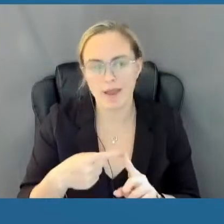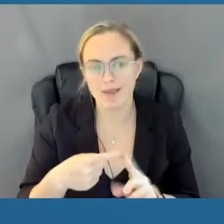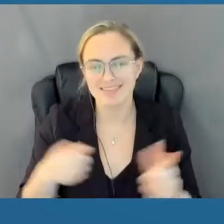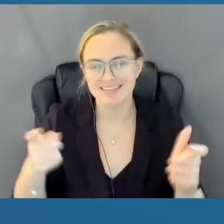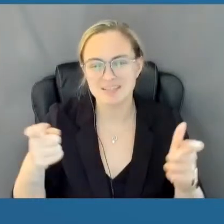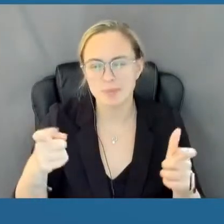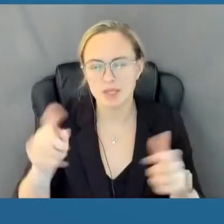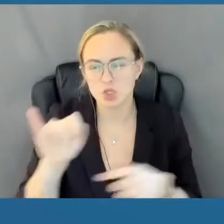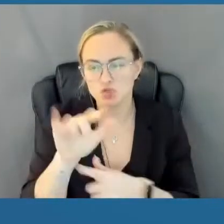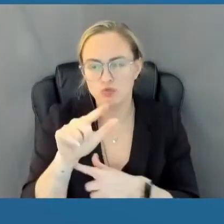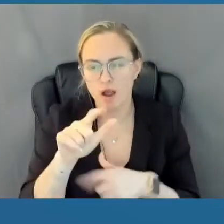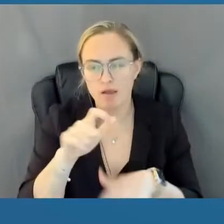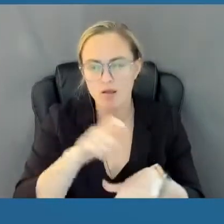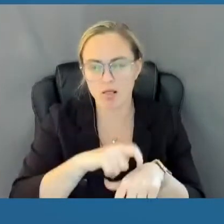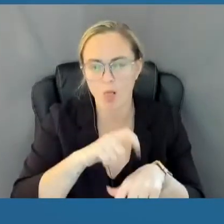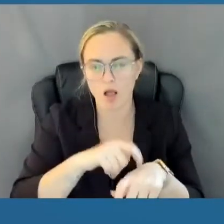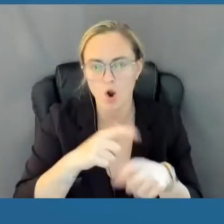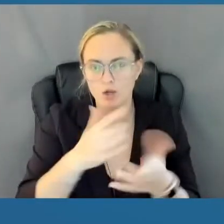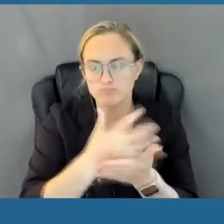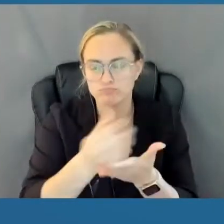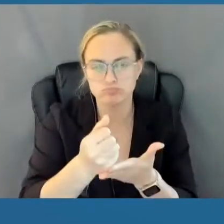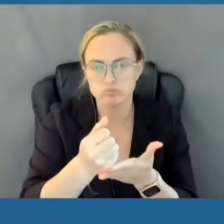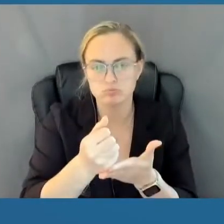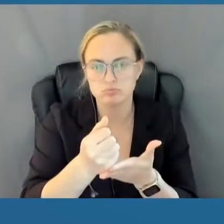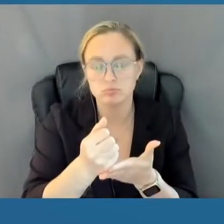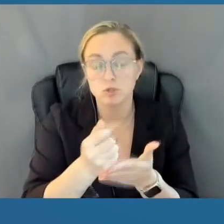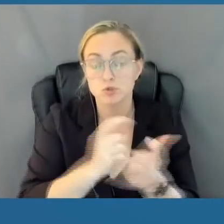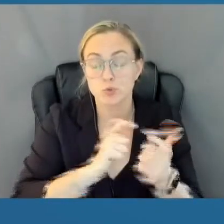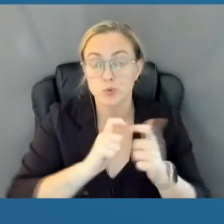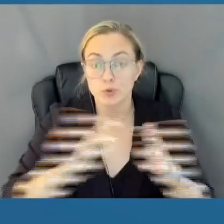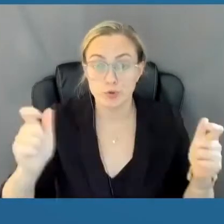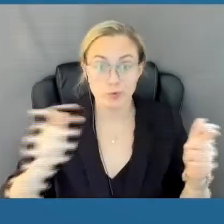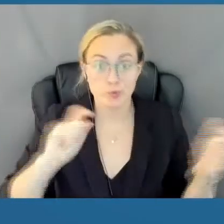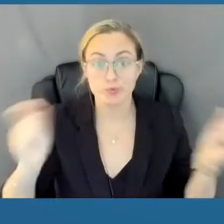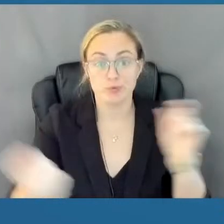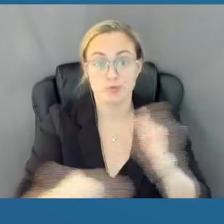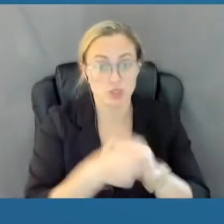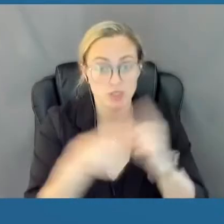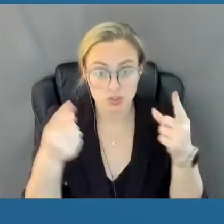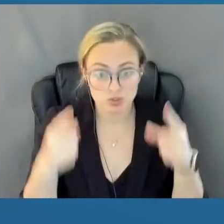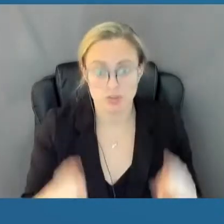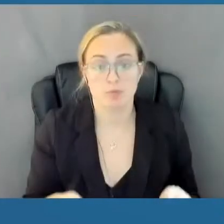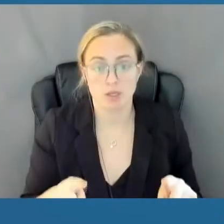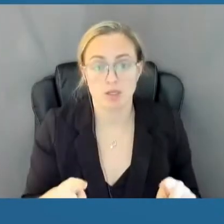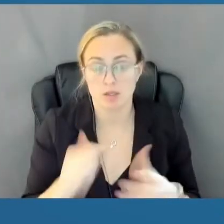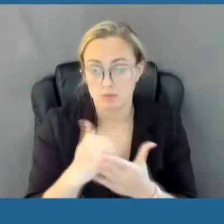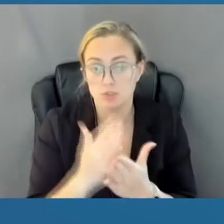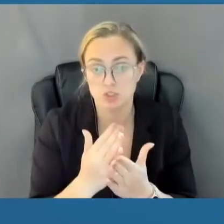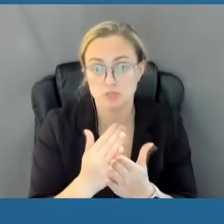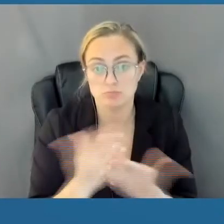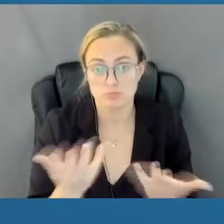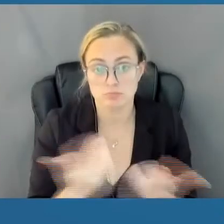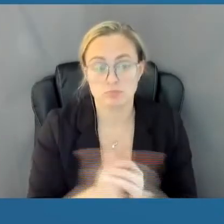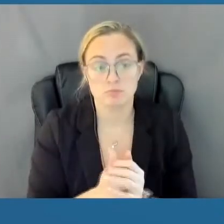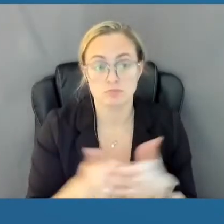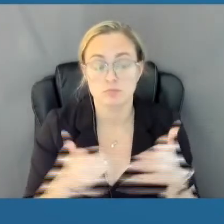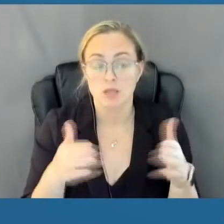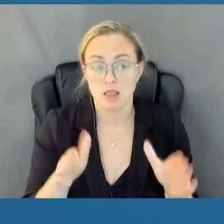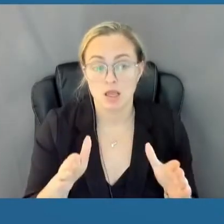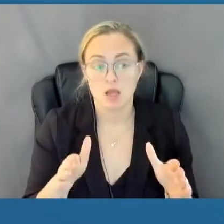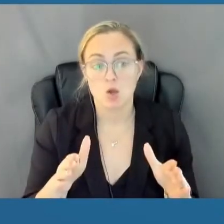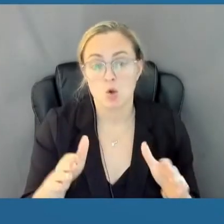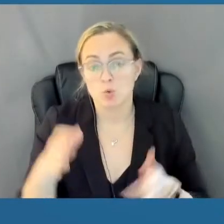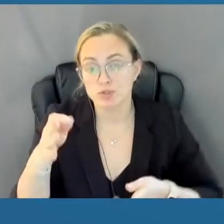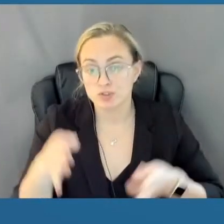run. And so a major reform that we're making in the budget is to allow judges